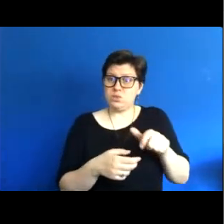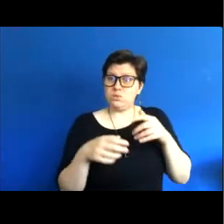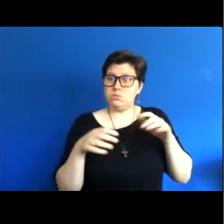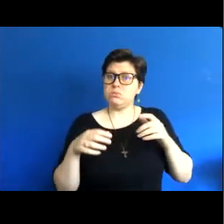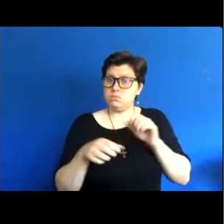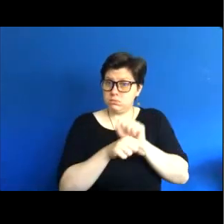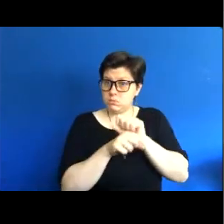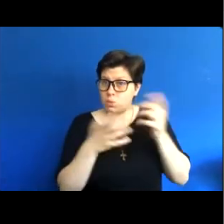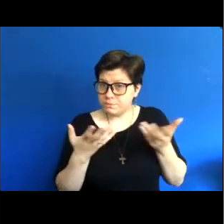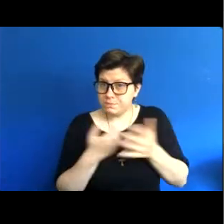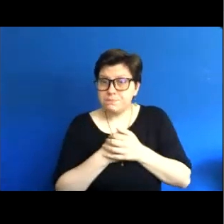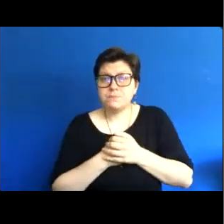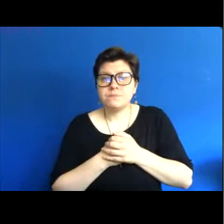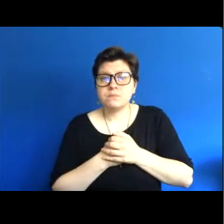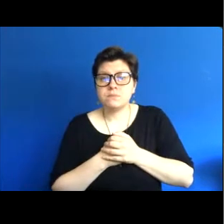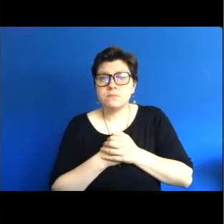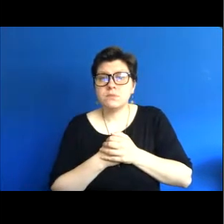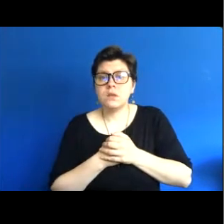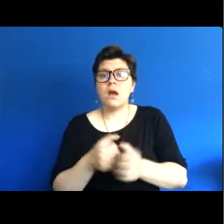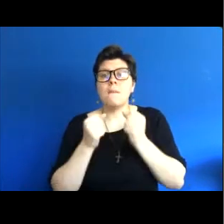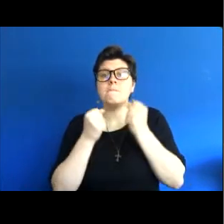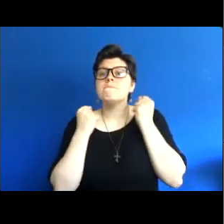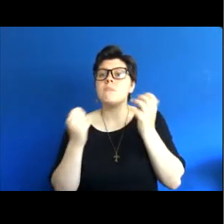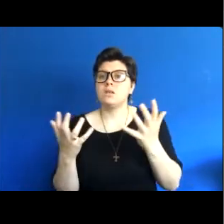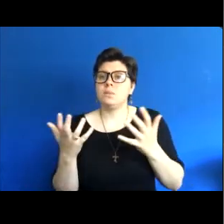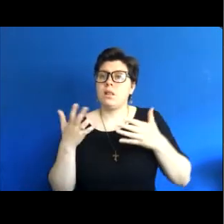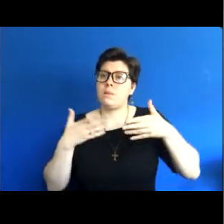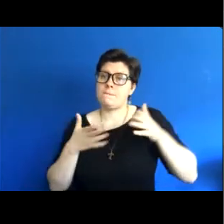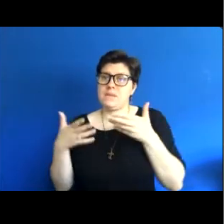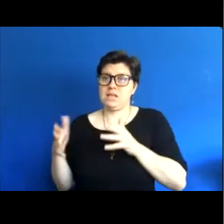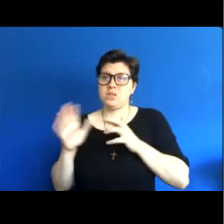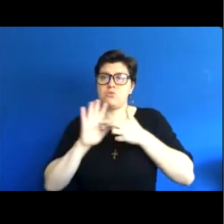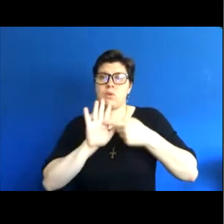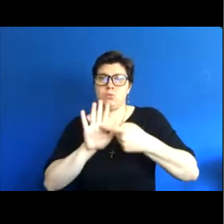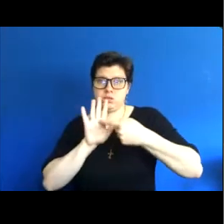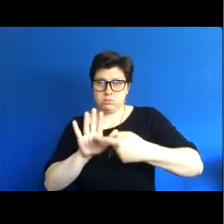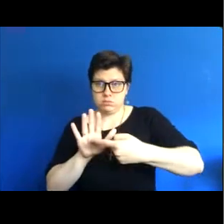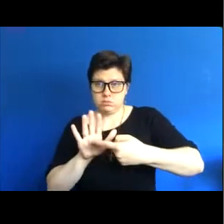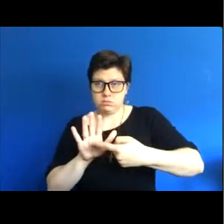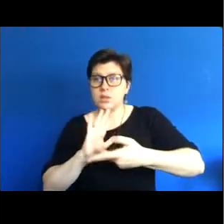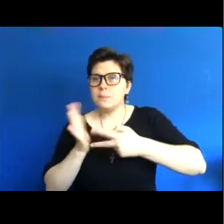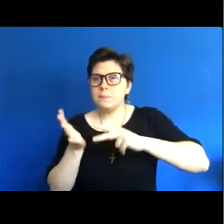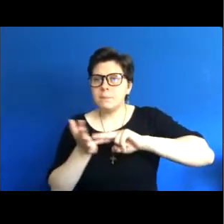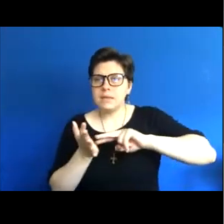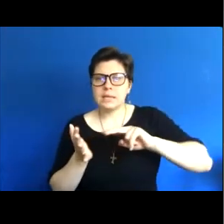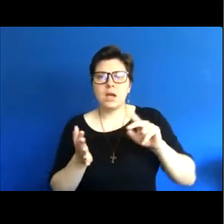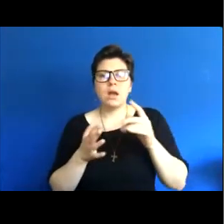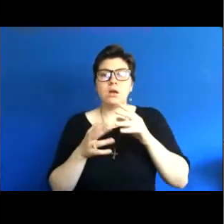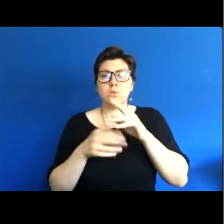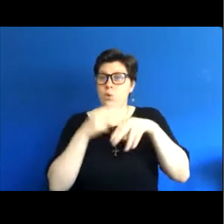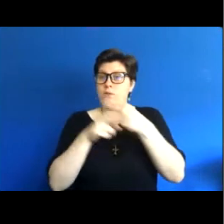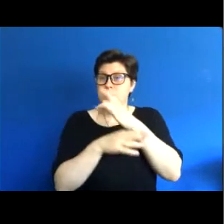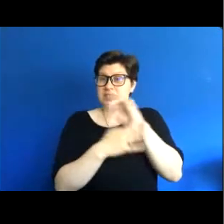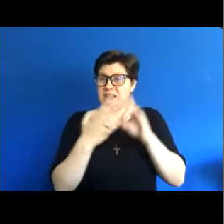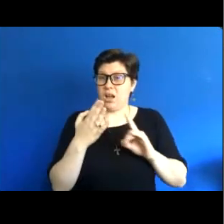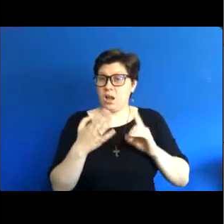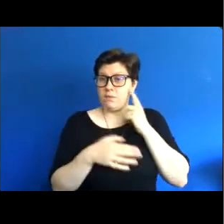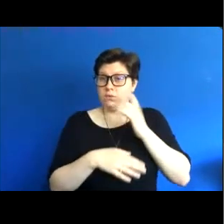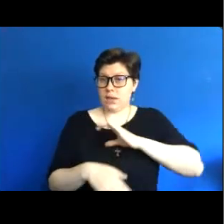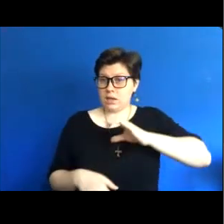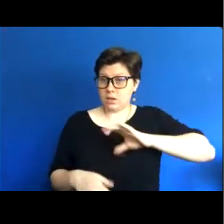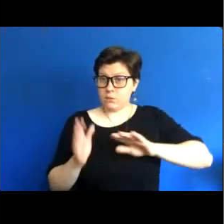and foremost, we need to employ multiple means of representation, meaning in implementing a universal design for